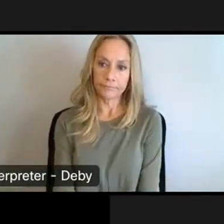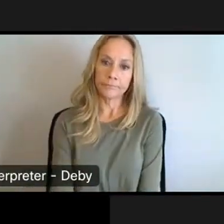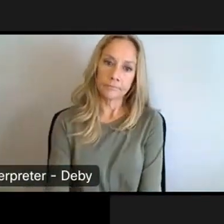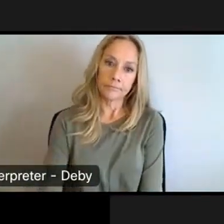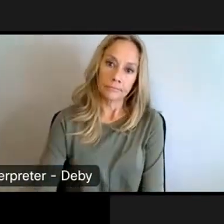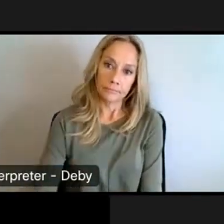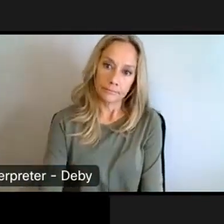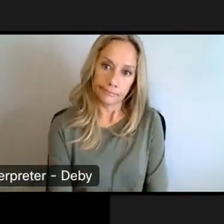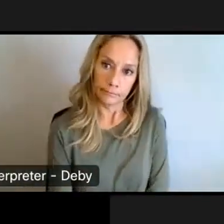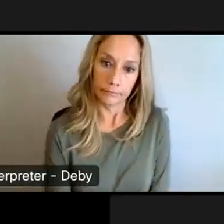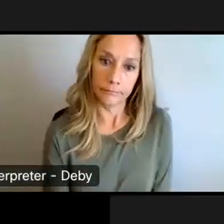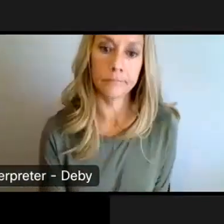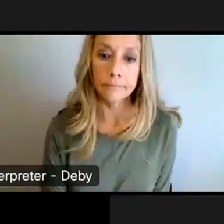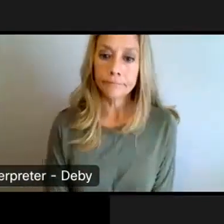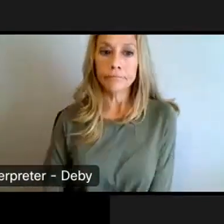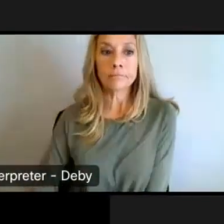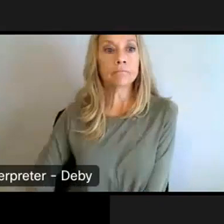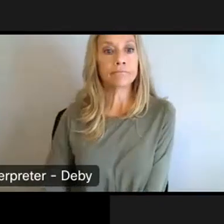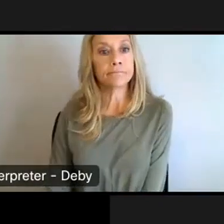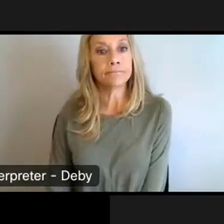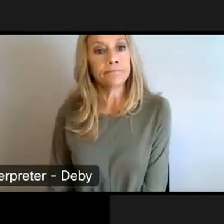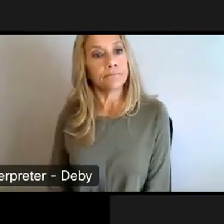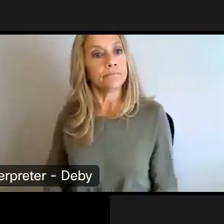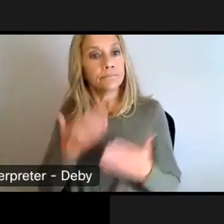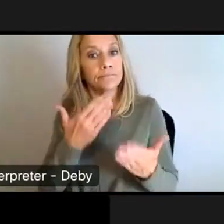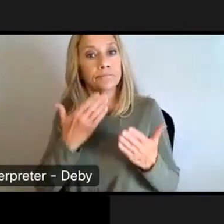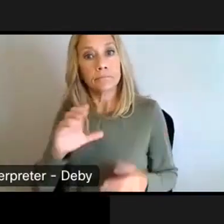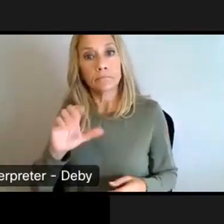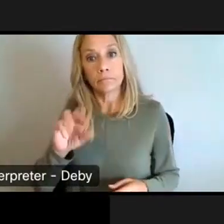Okay, thank you. Um, It's